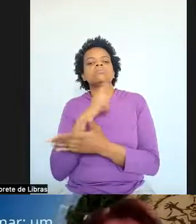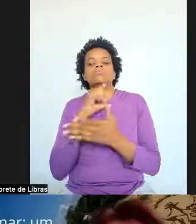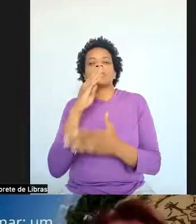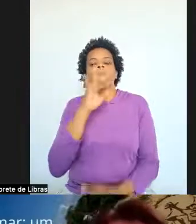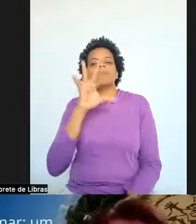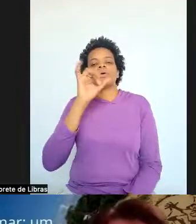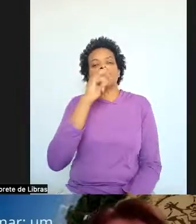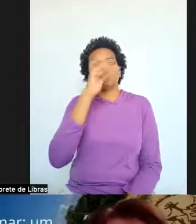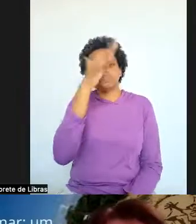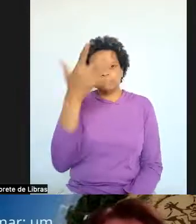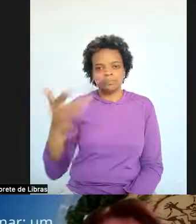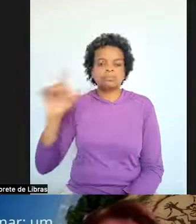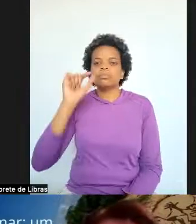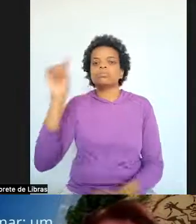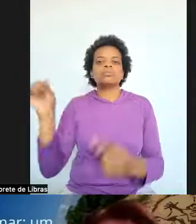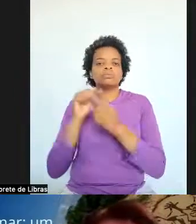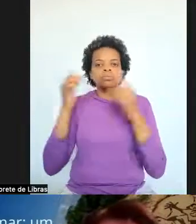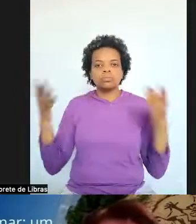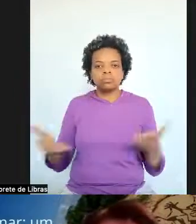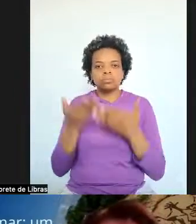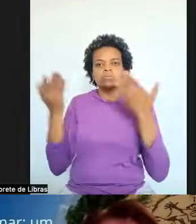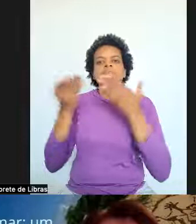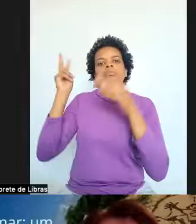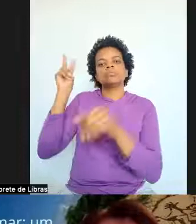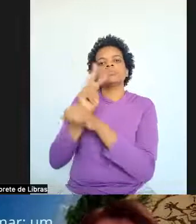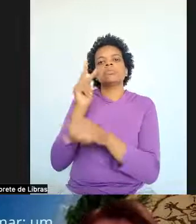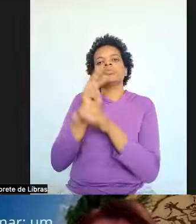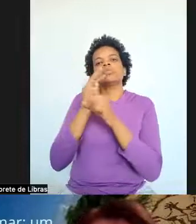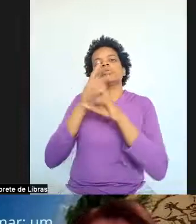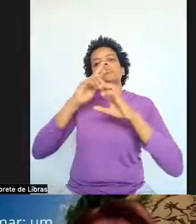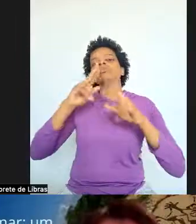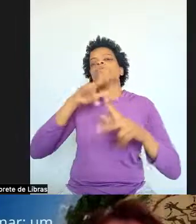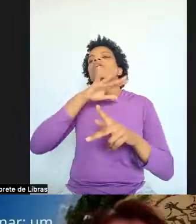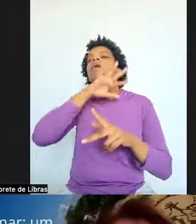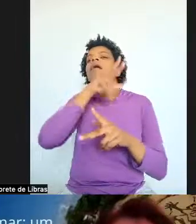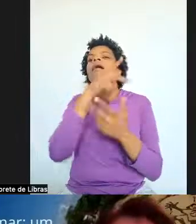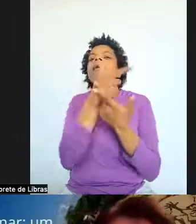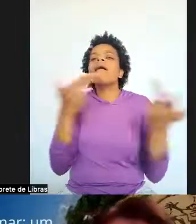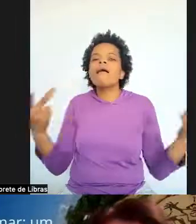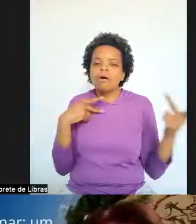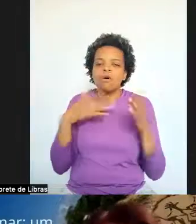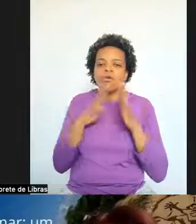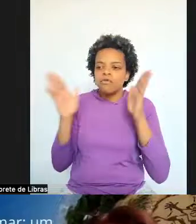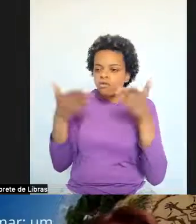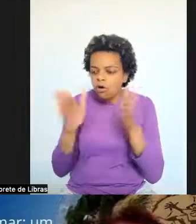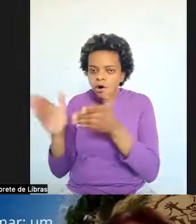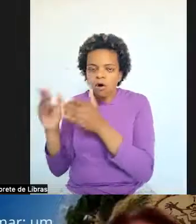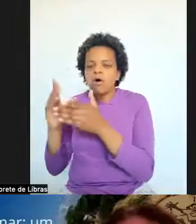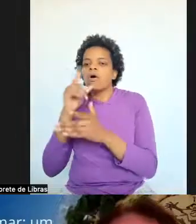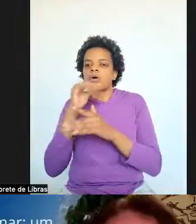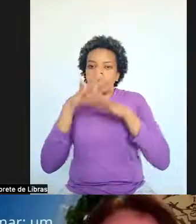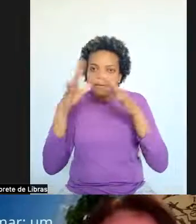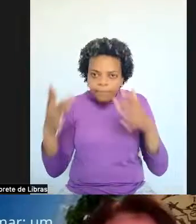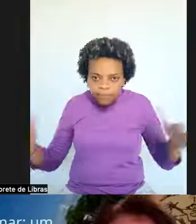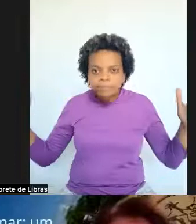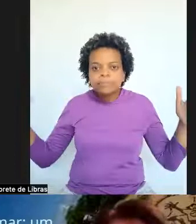the Biomar Network aims to promote the conservation of the biodiversity, focusing on the